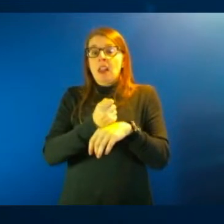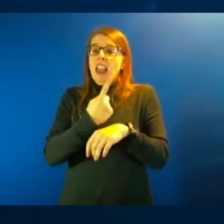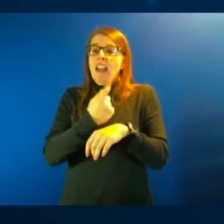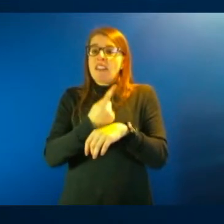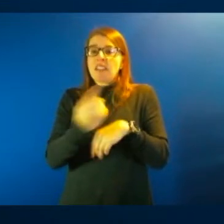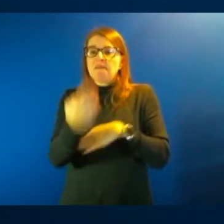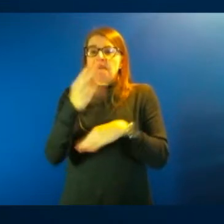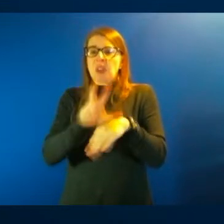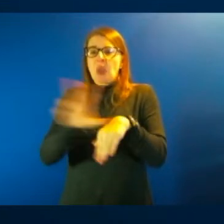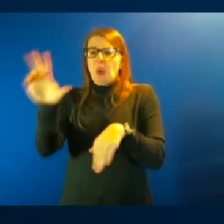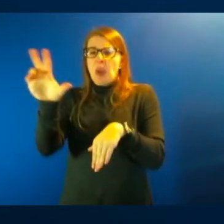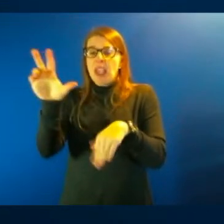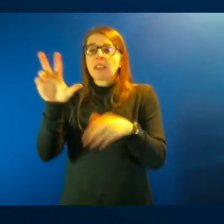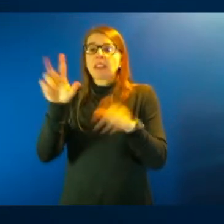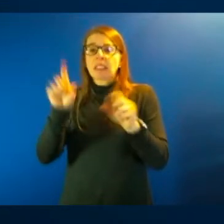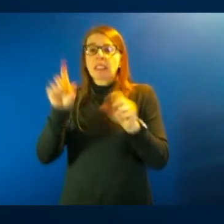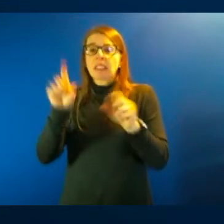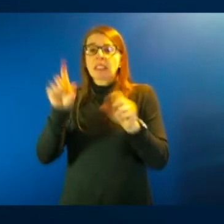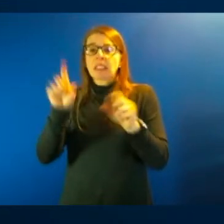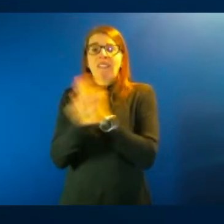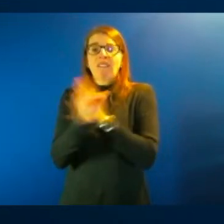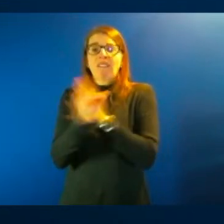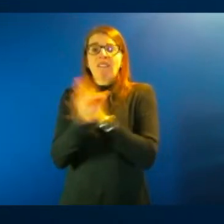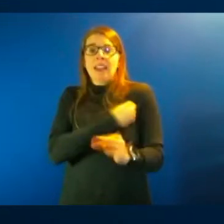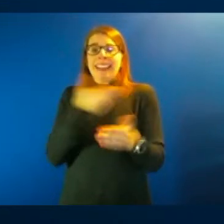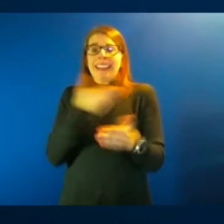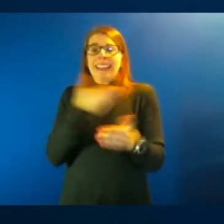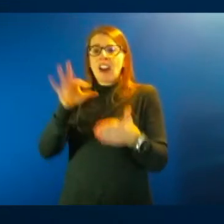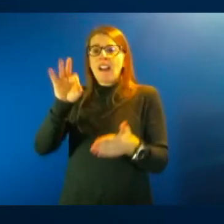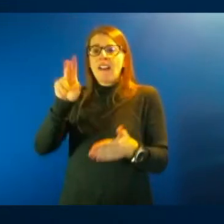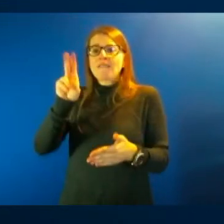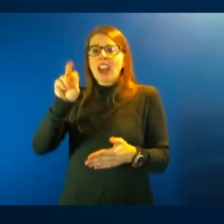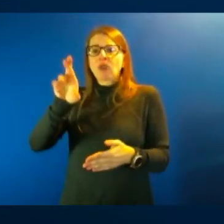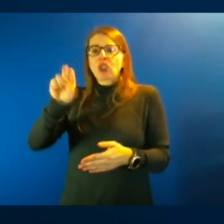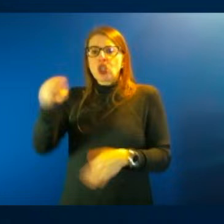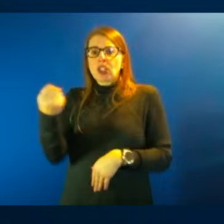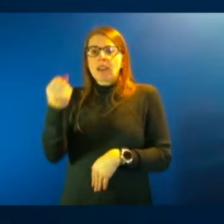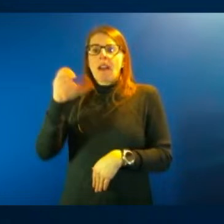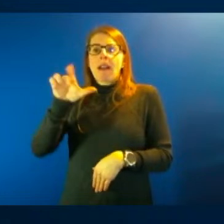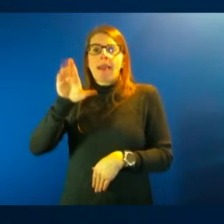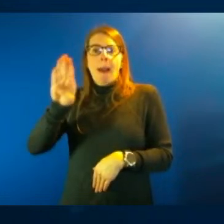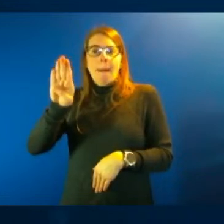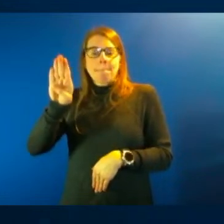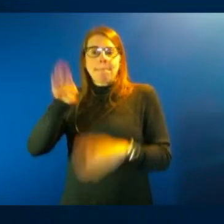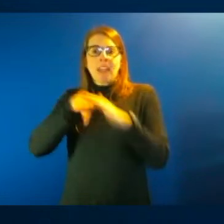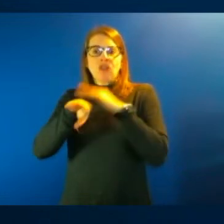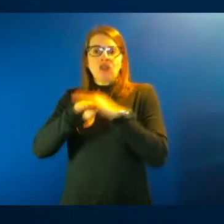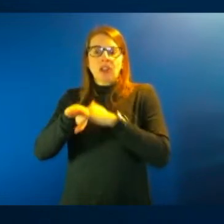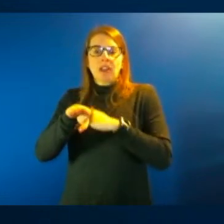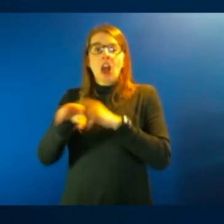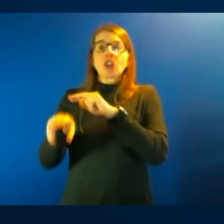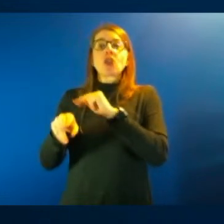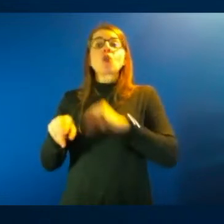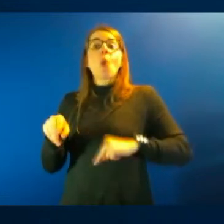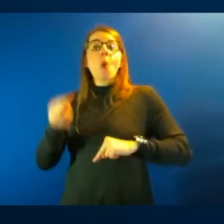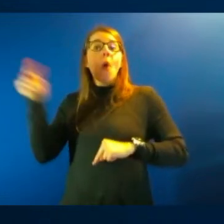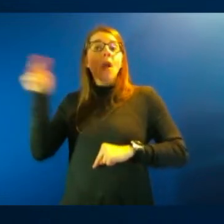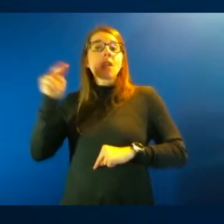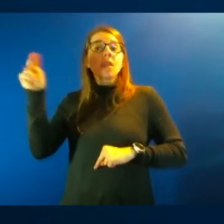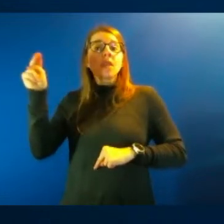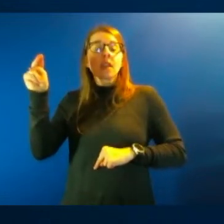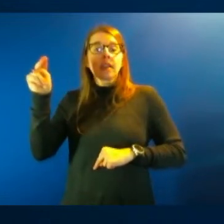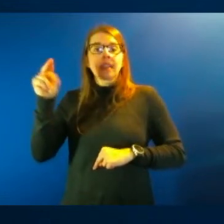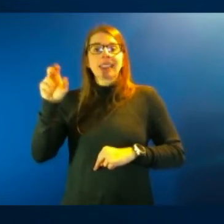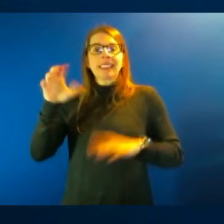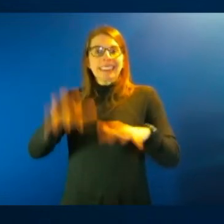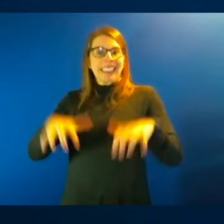to 3 p.m. This is near the Founders Club entrance on the Founders Plaza on the north side of the stadium.